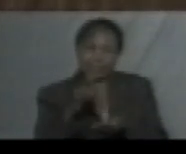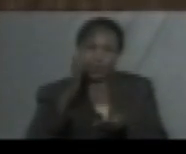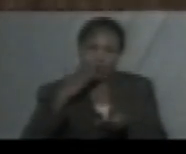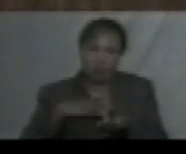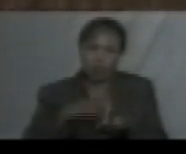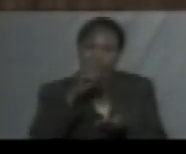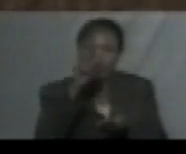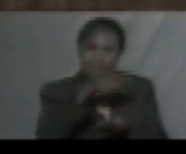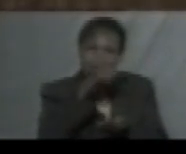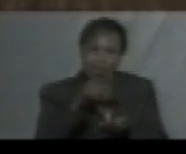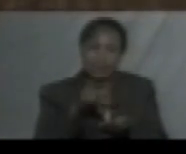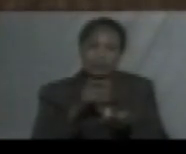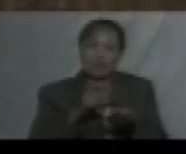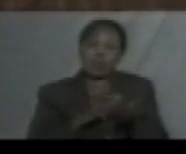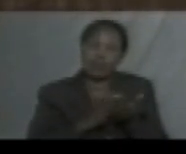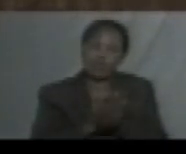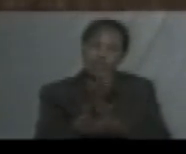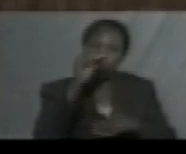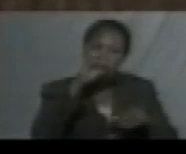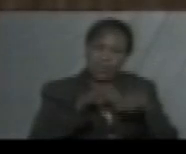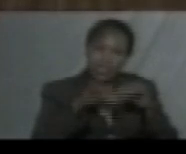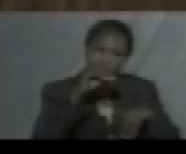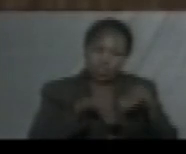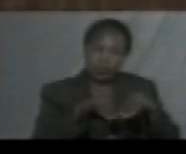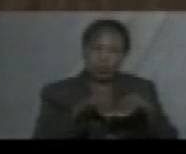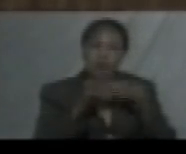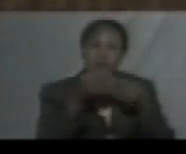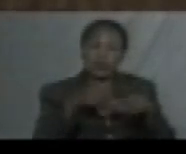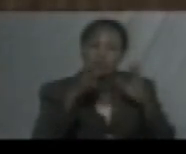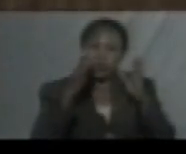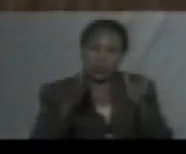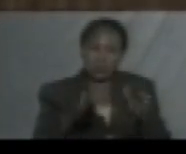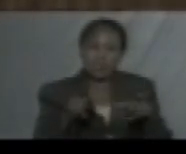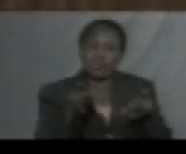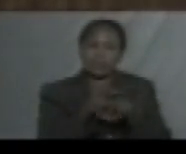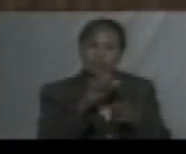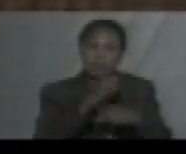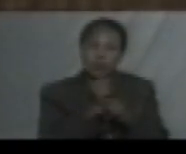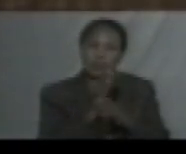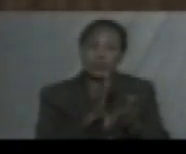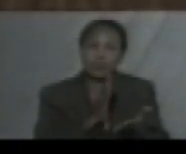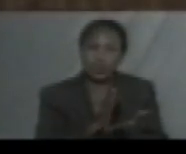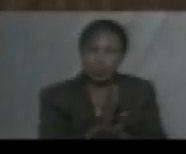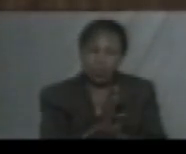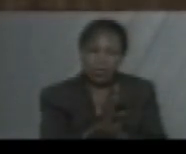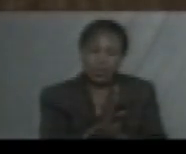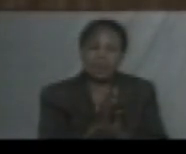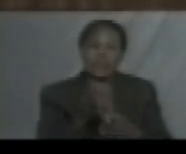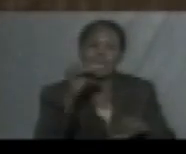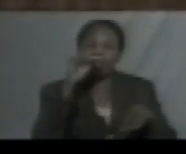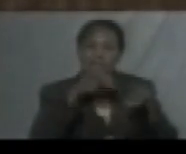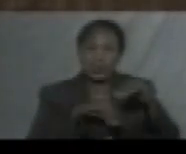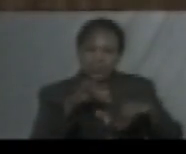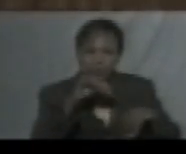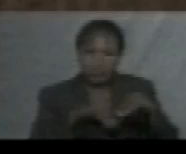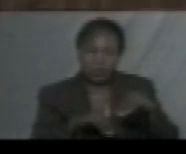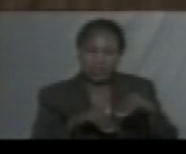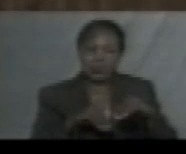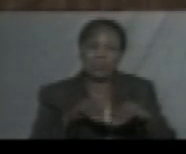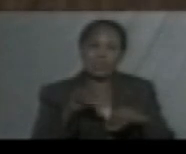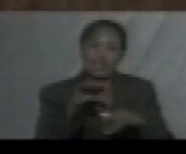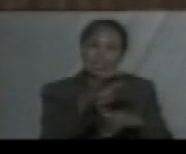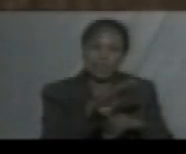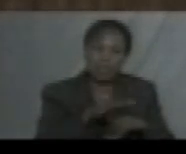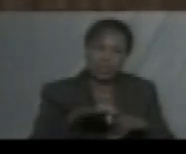election officials and to ensure that the election